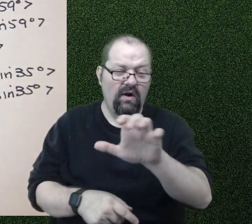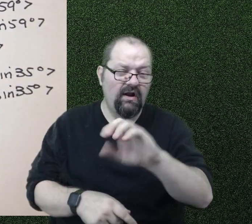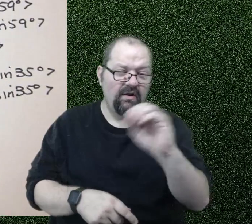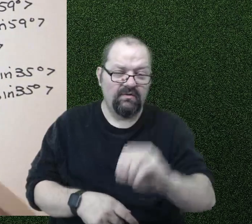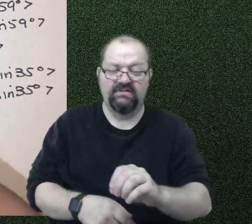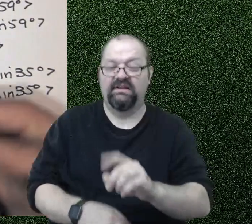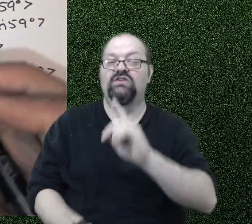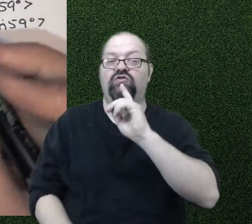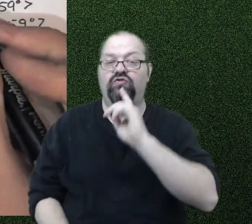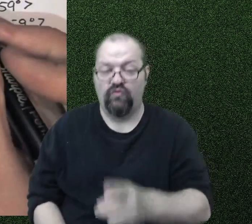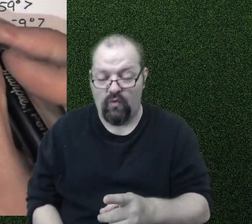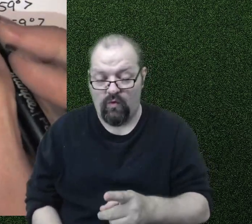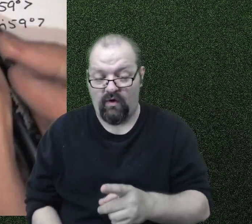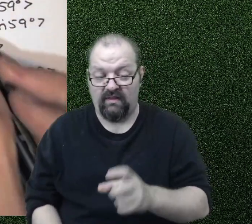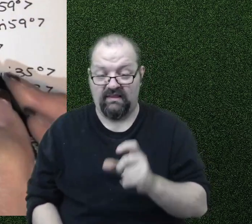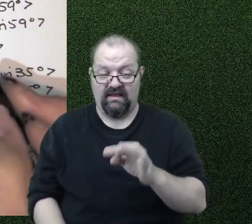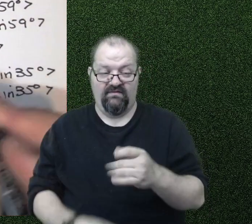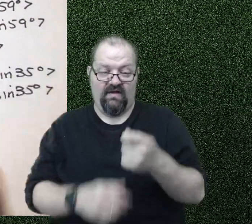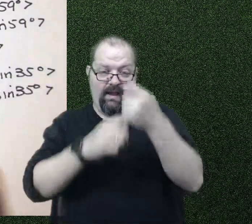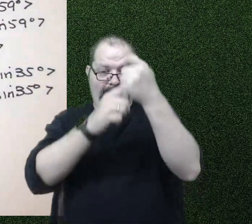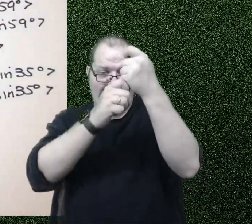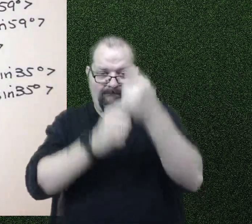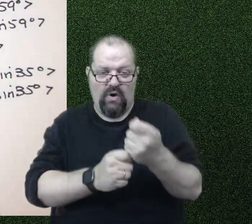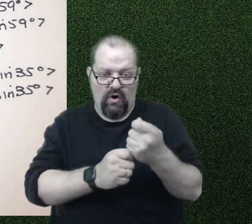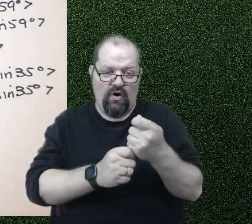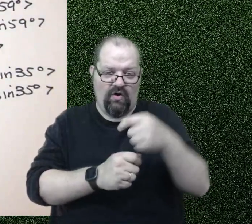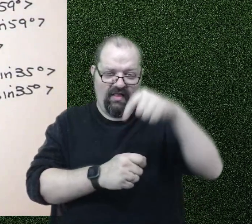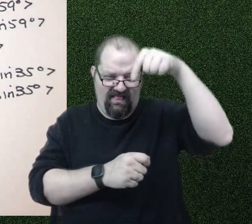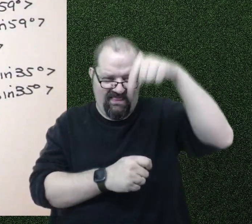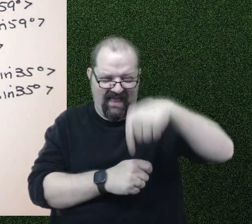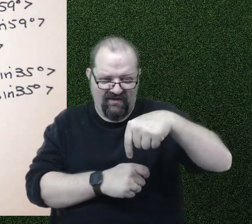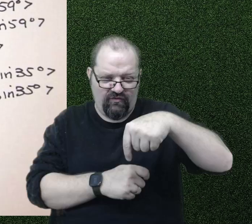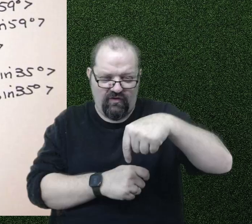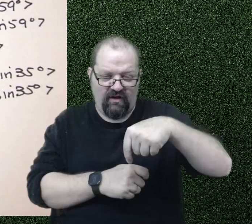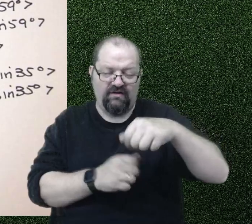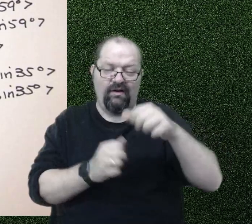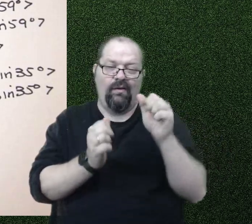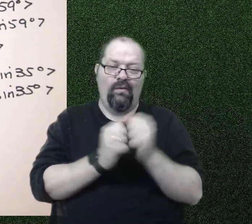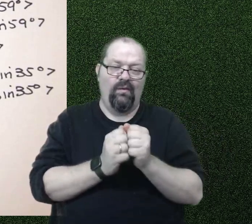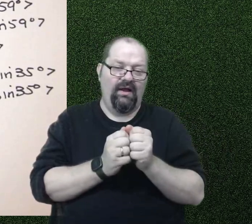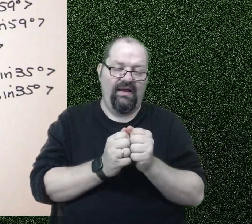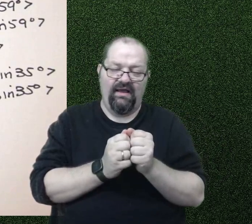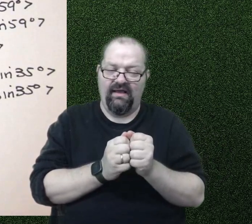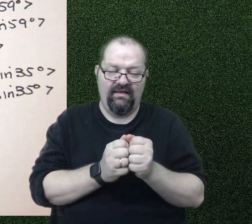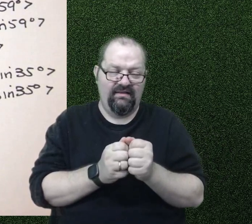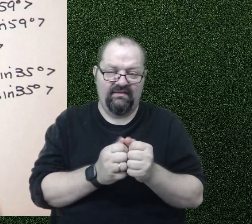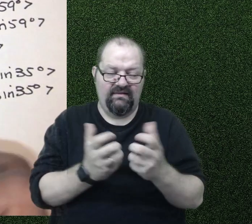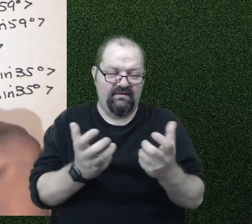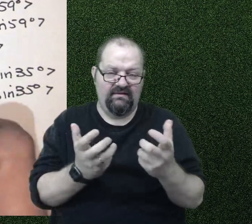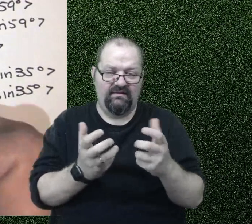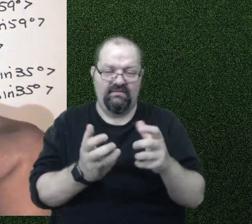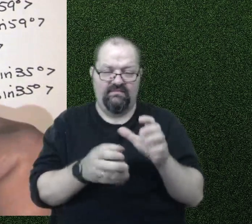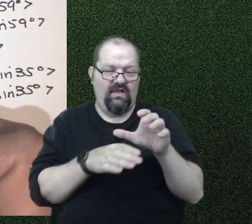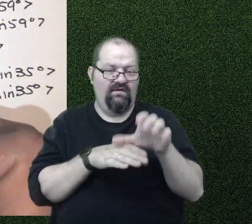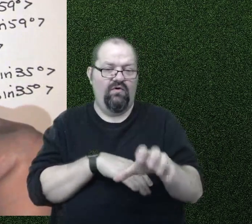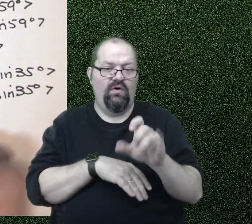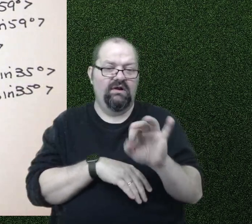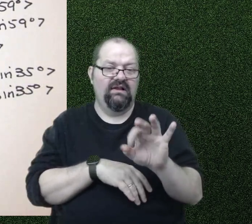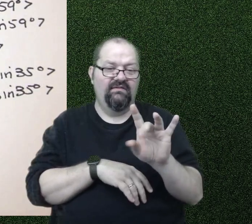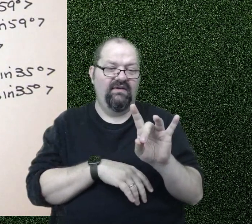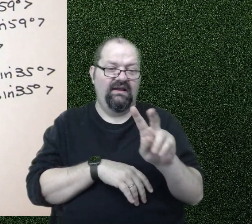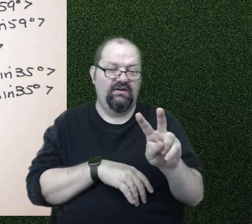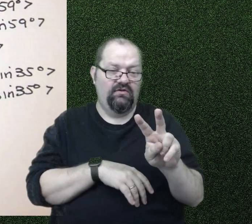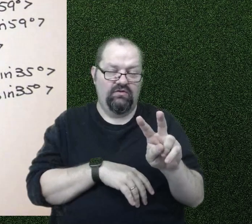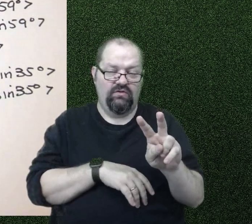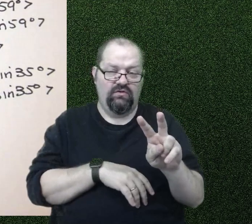sure that if I pull in this direction with a force of